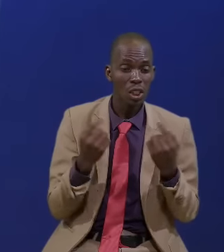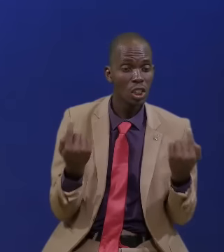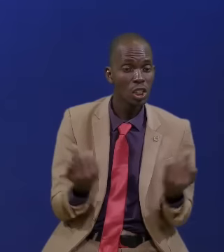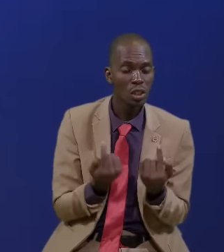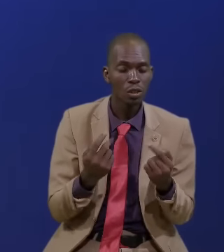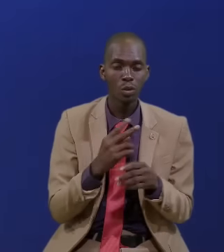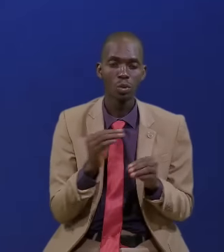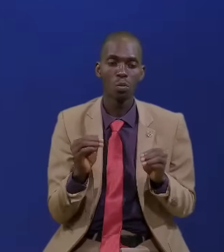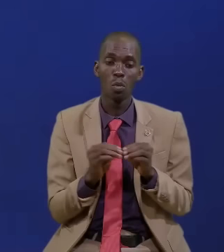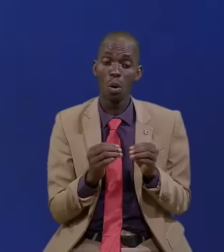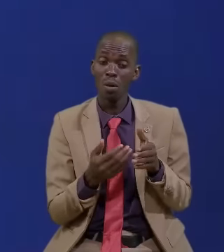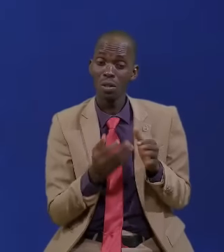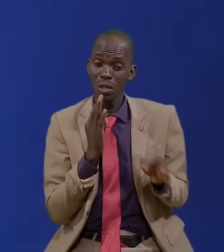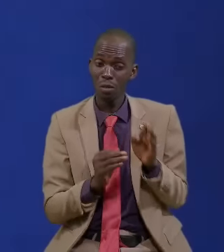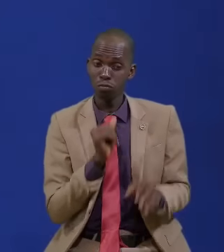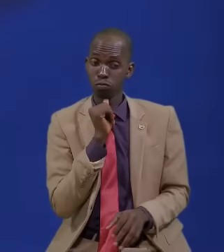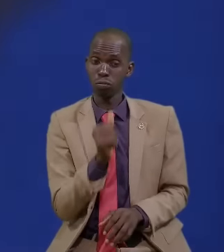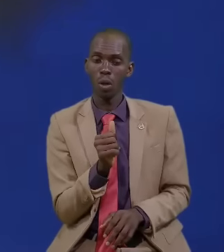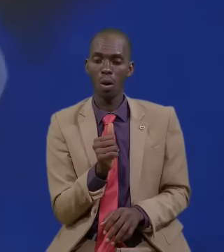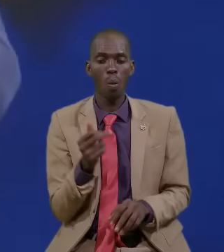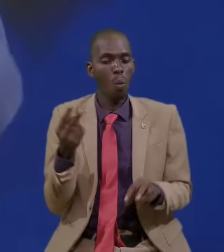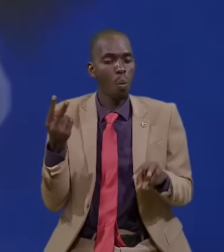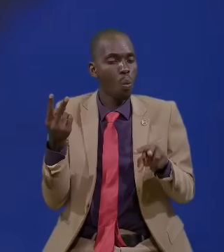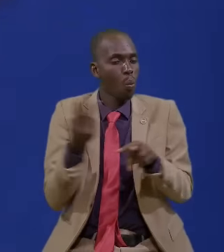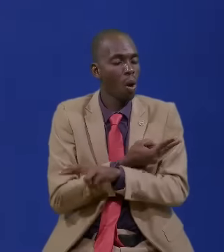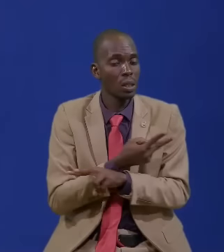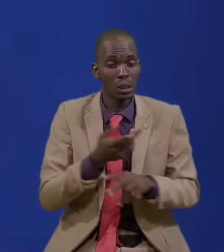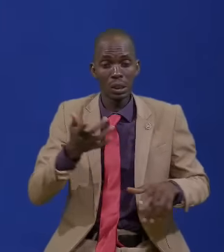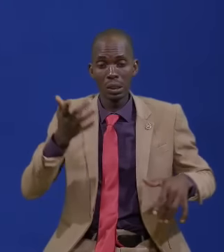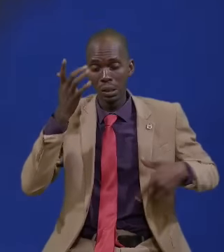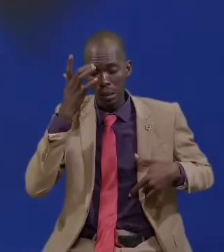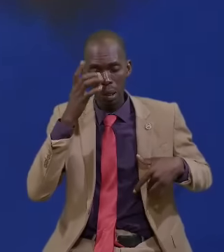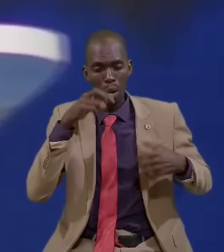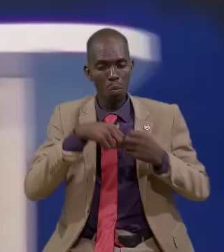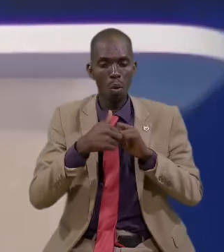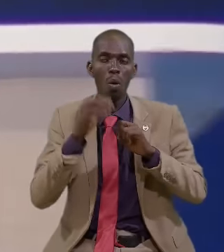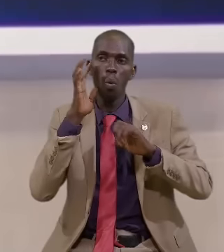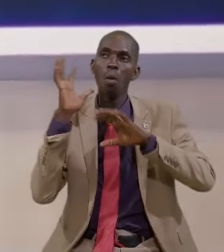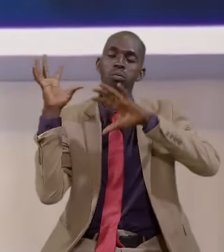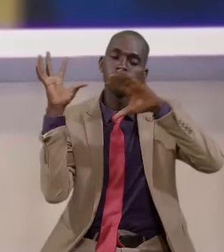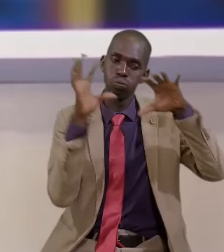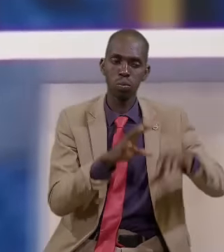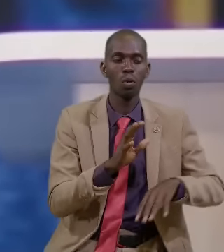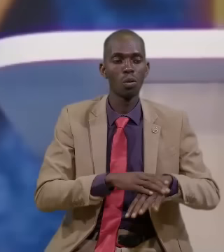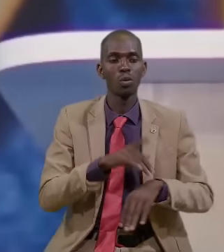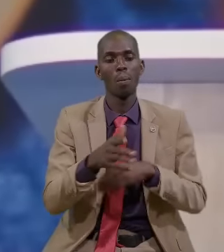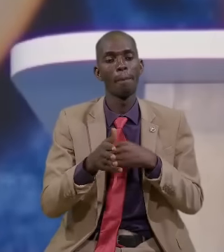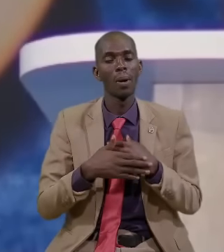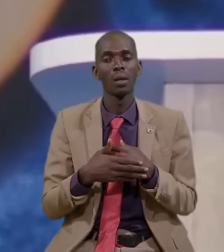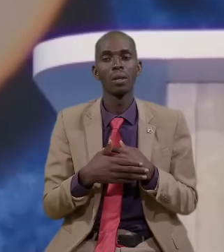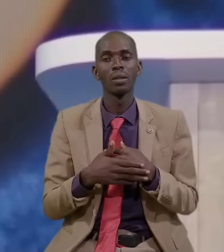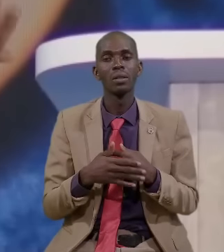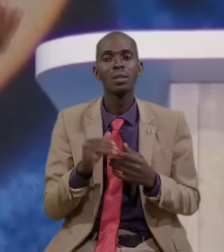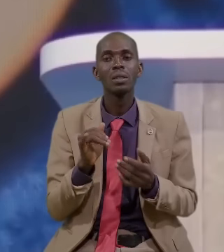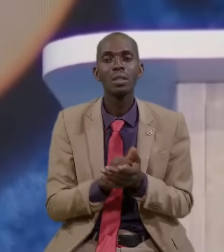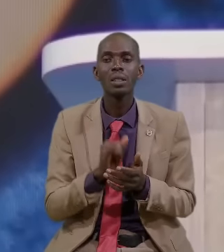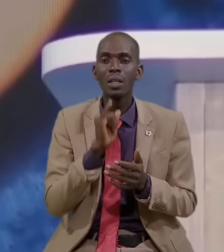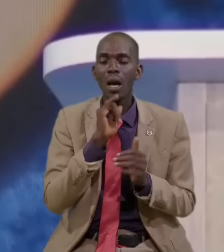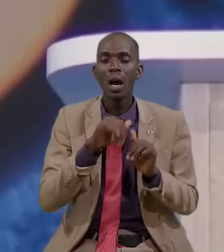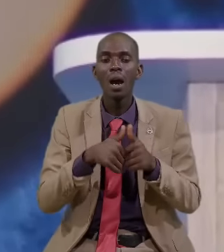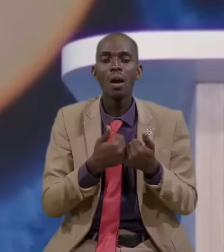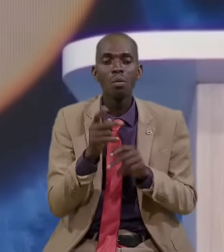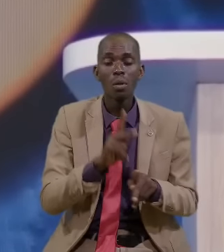lest a worse thing come unto thee. That's how they kept the healing. That's how they